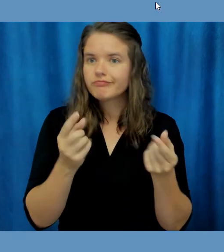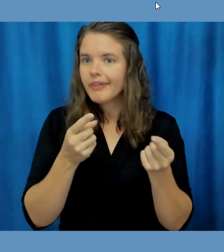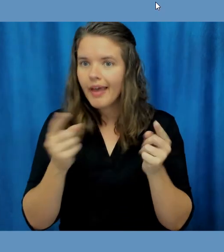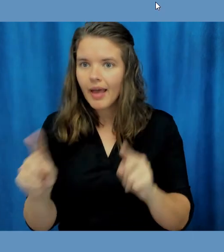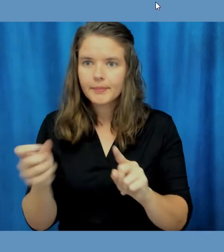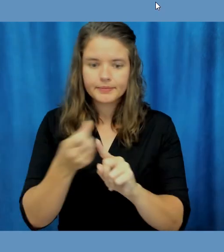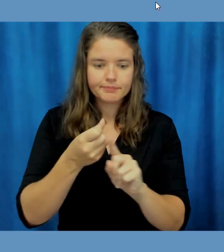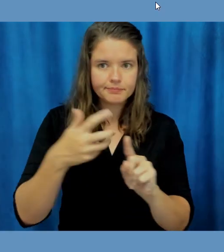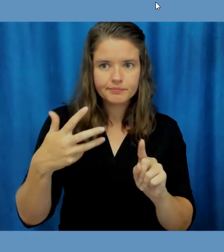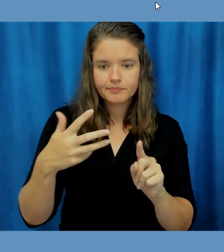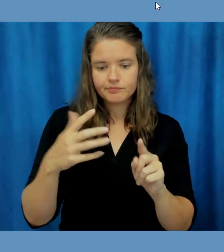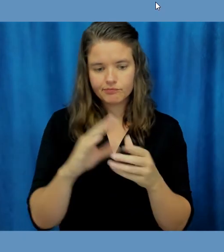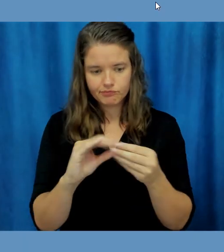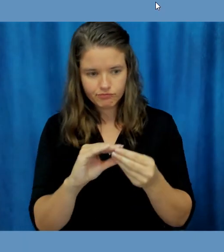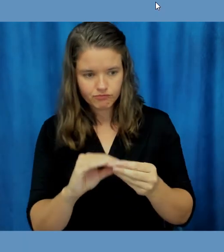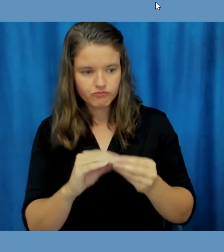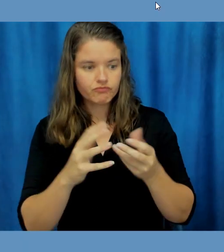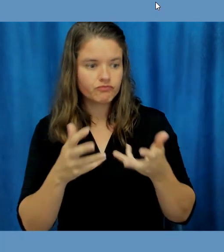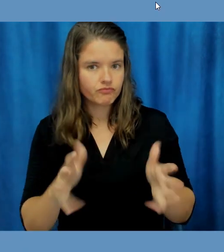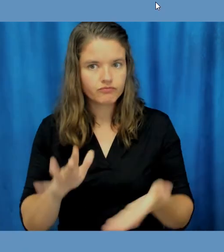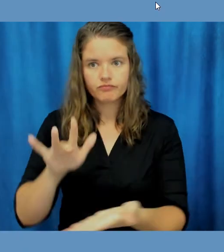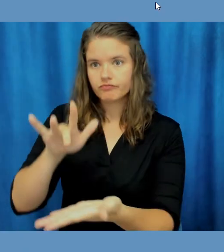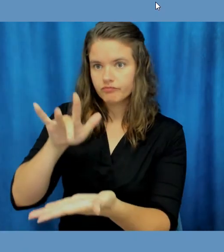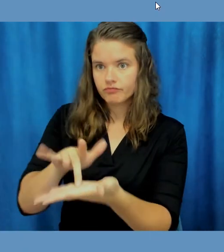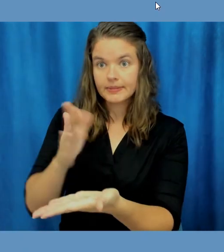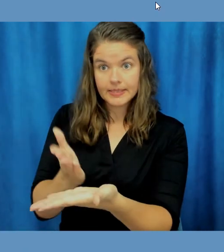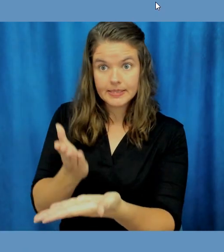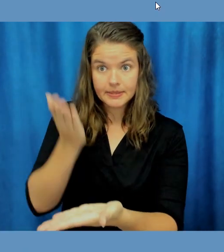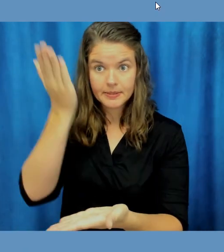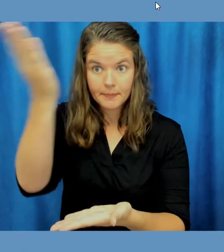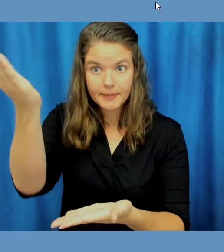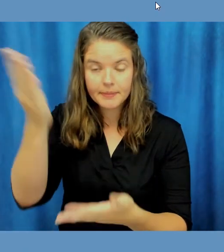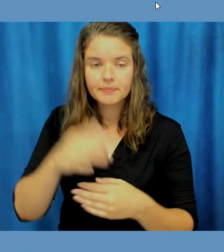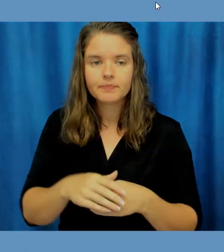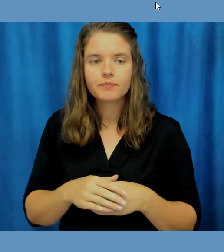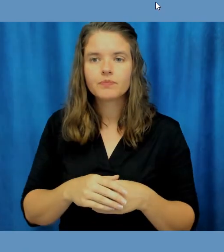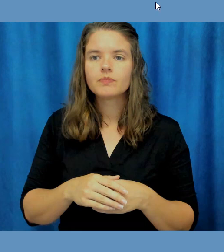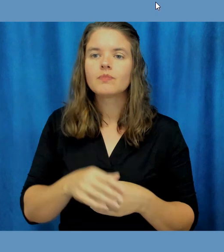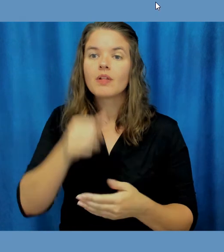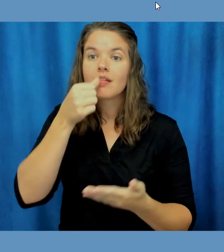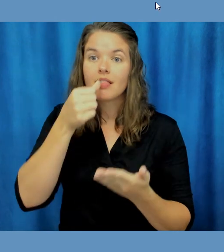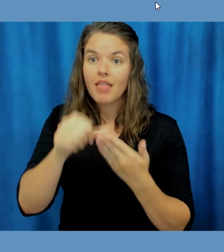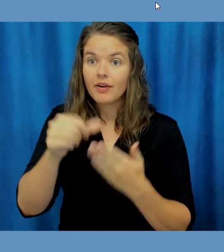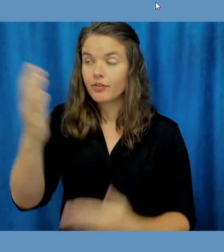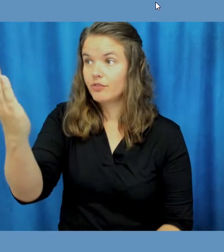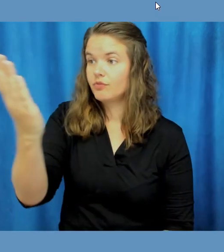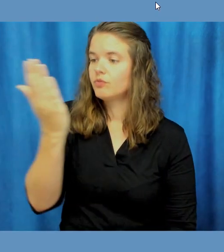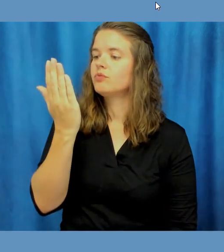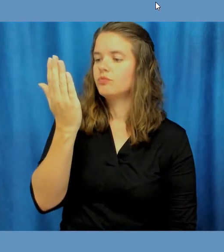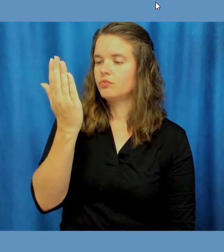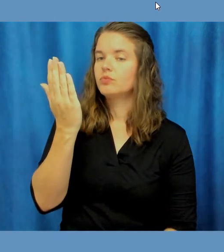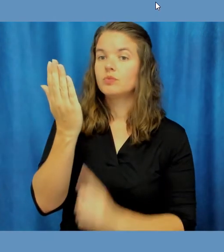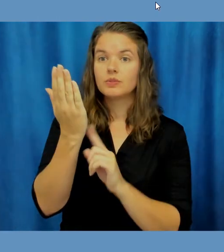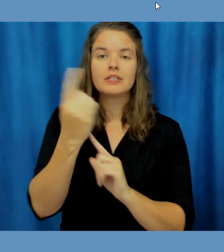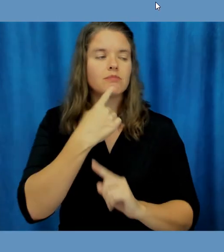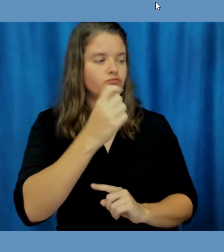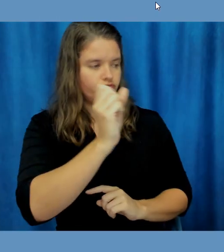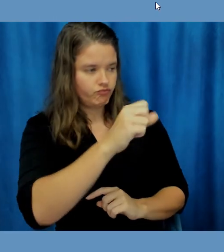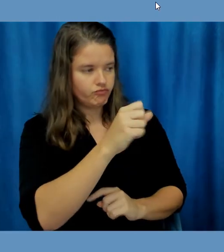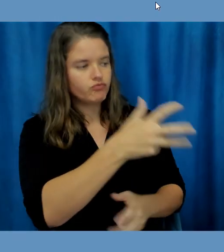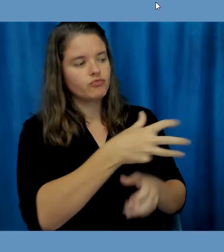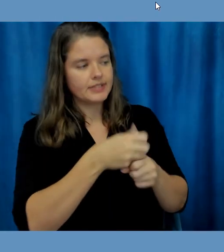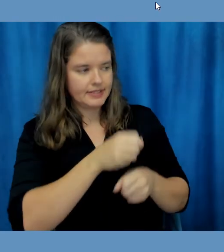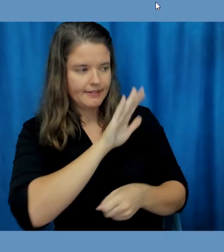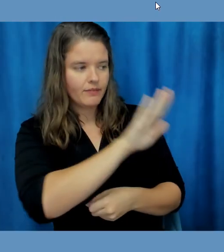anecdote here and you're all set, you submit your complaint. You will get a letter confirming the receipt of that complaint